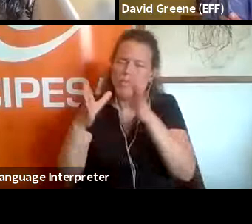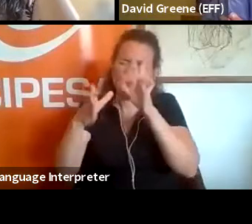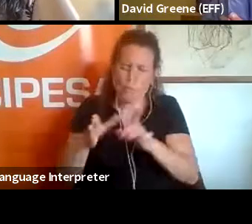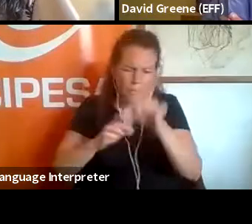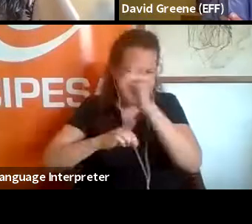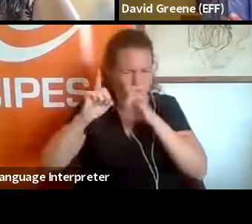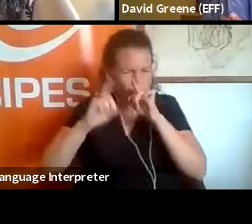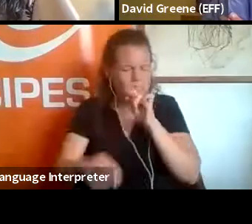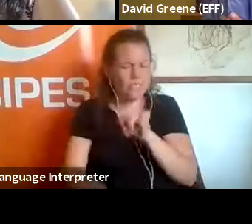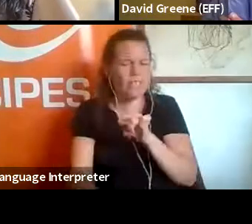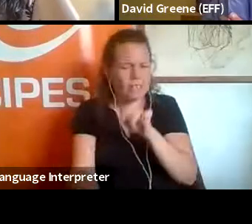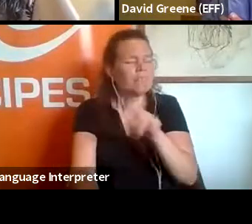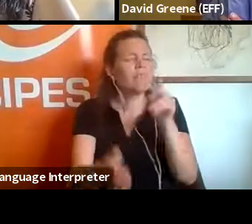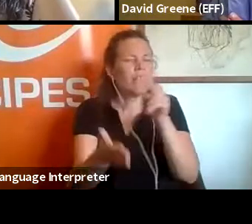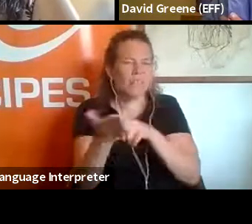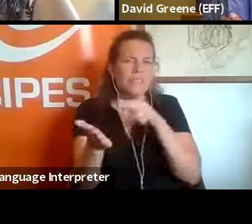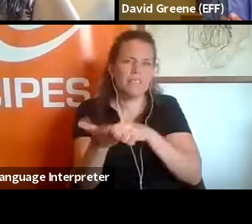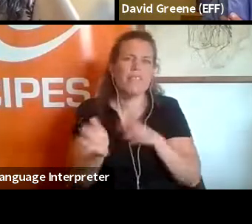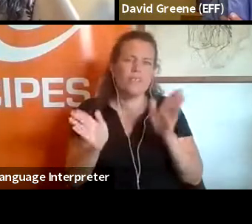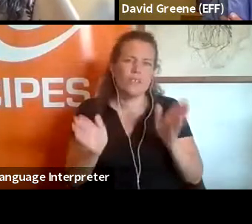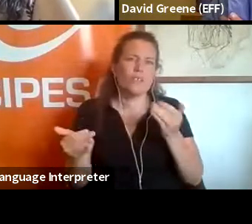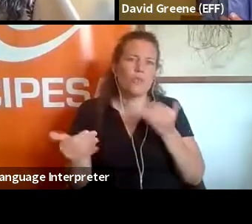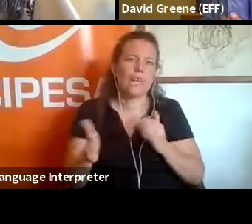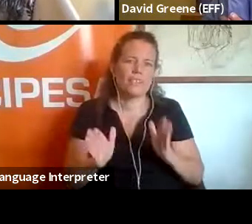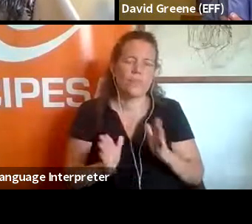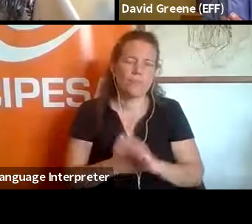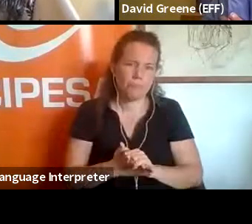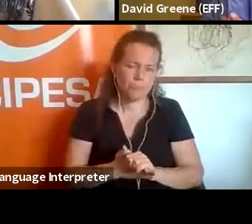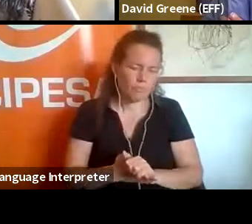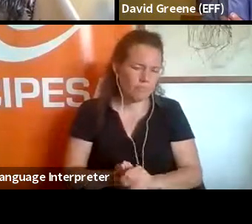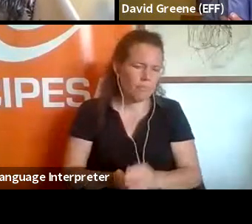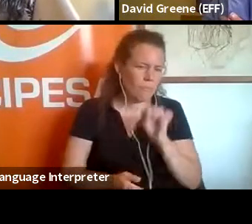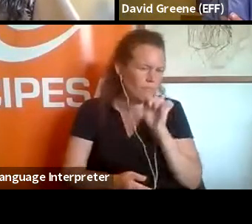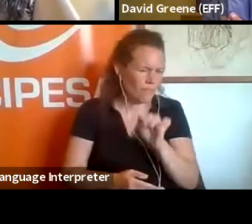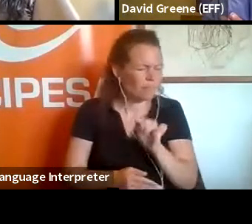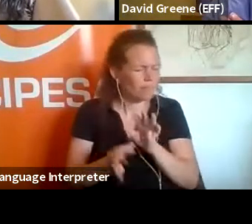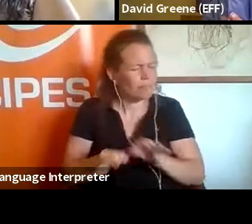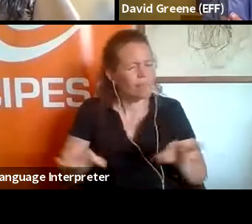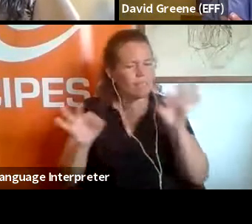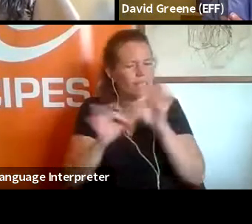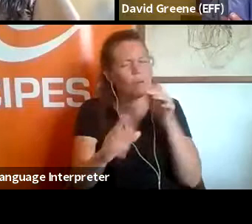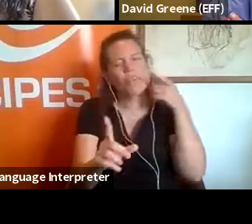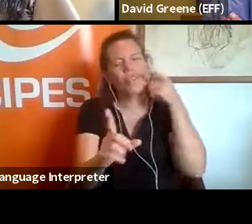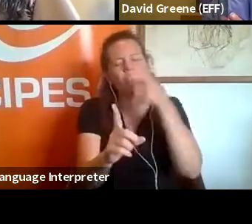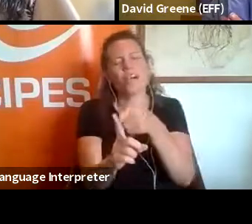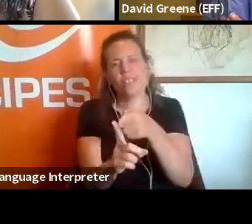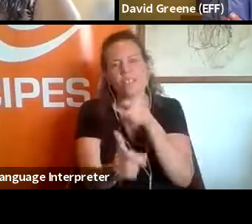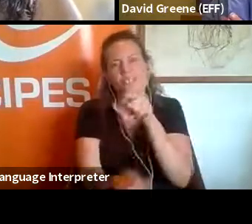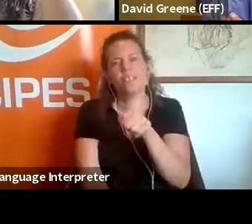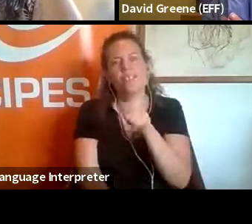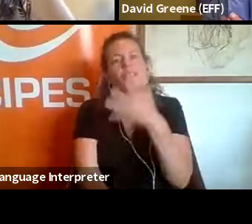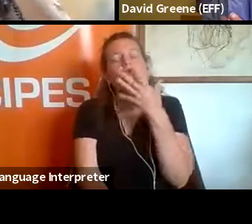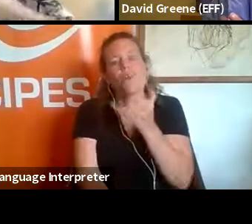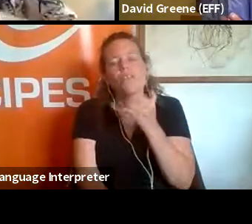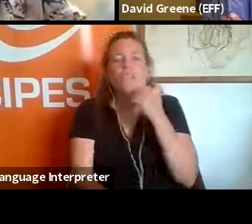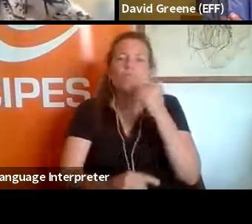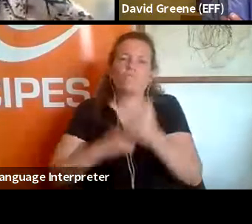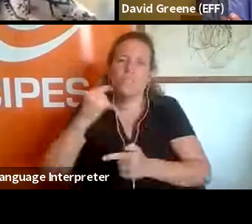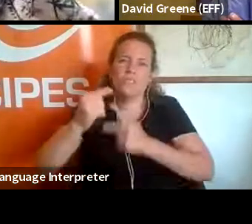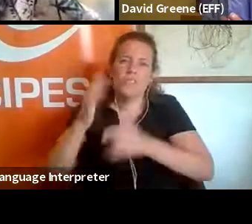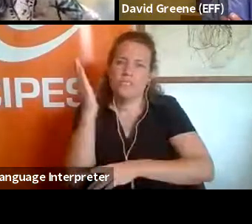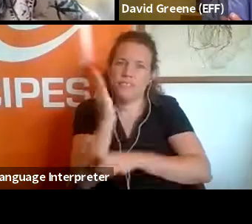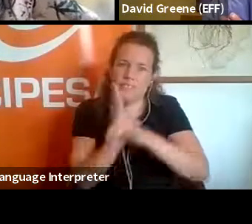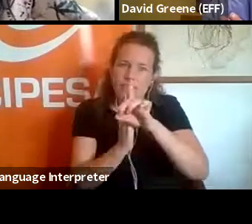a toolkit. So they are an important target. The objective for us to develop a toolkit that